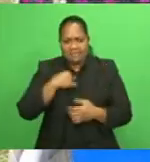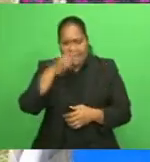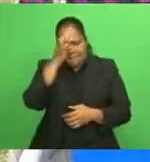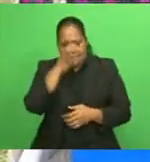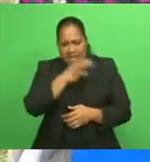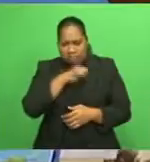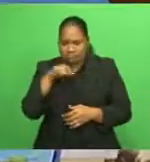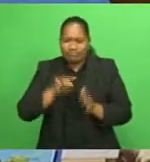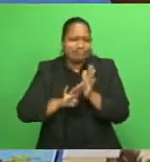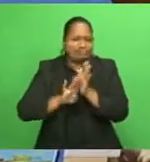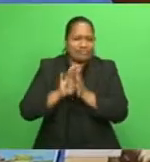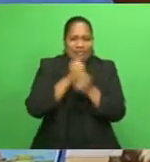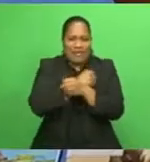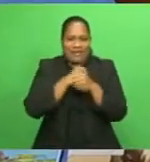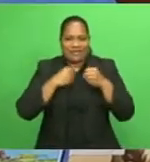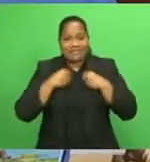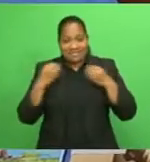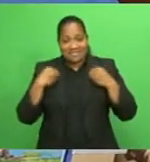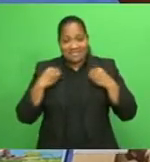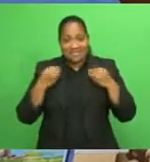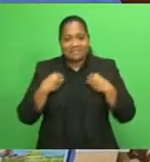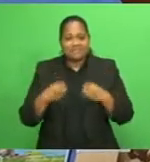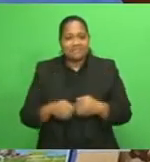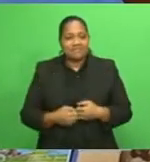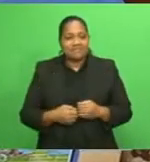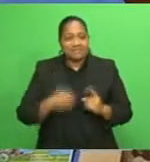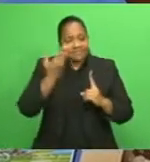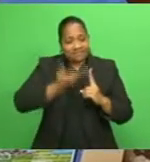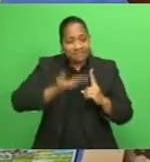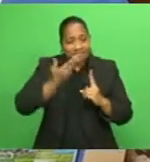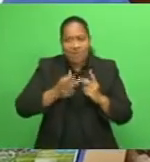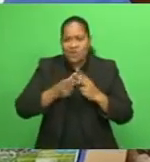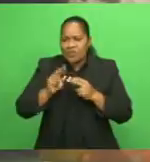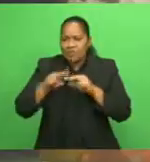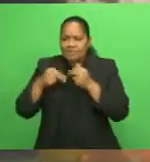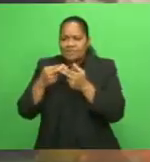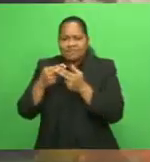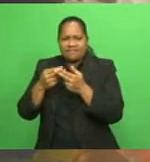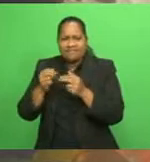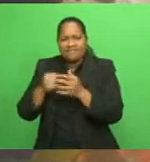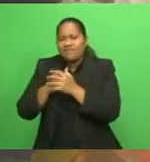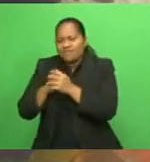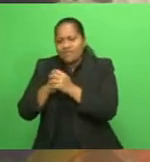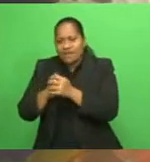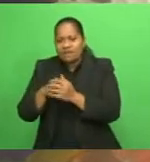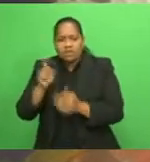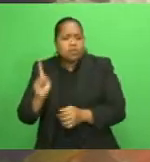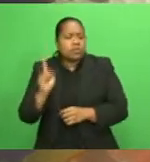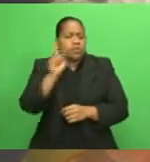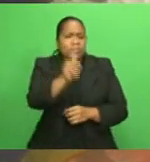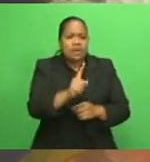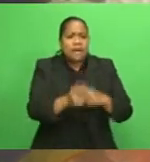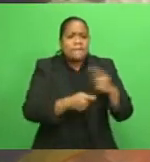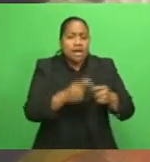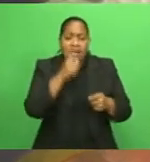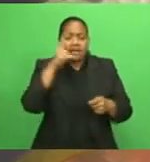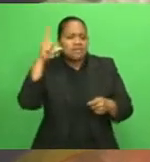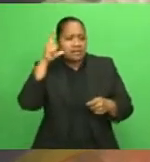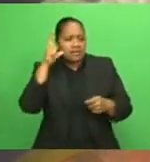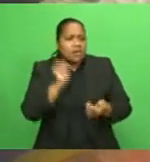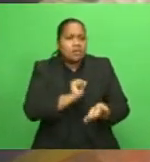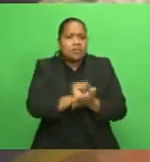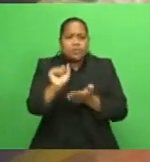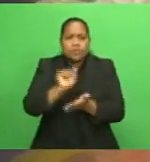our business. Takayawa and her colleagues were at the Gold FM Rock Market yesterday and sold over 40 packs of mushrooms at $10 a